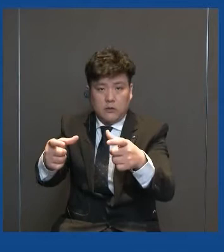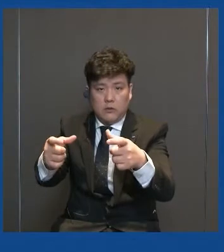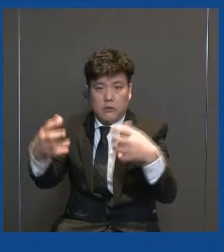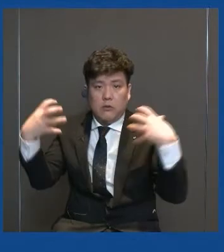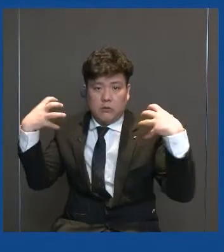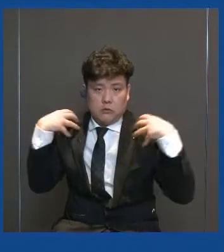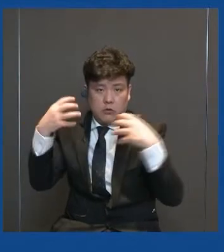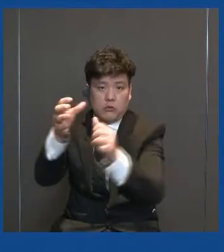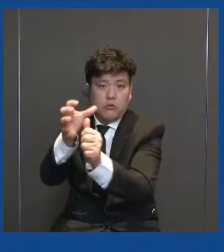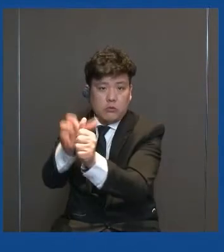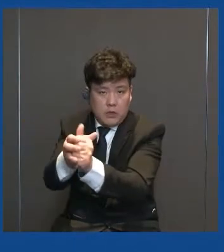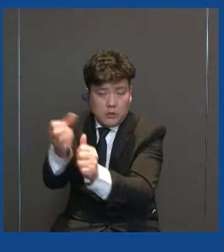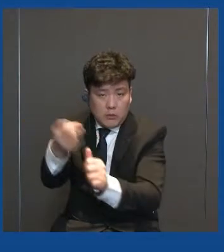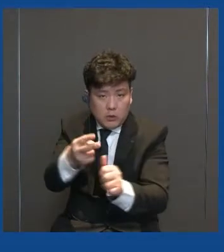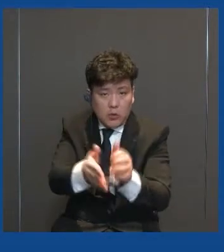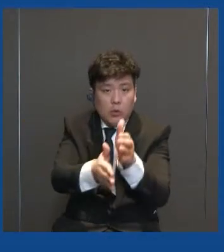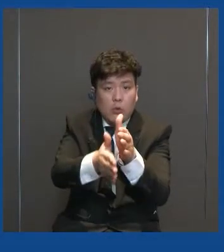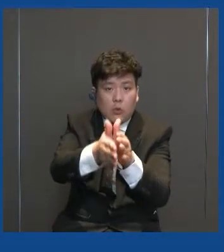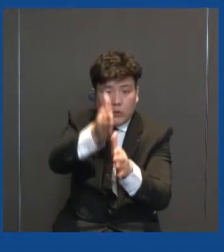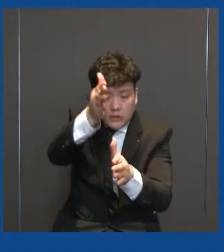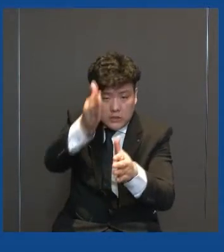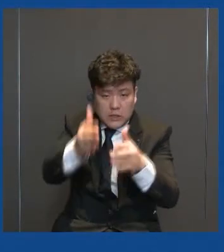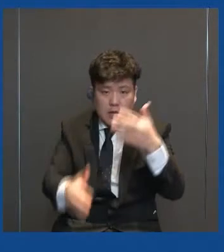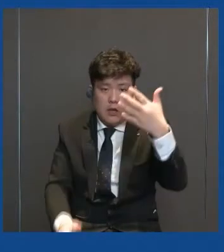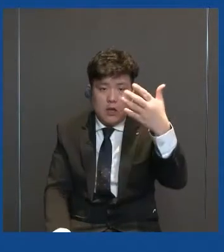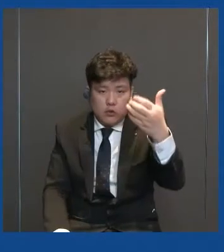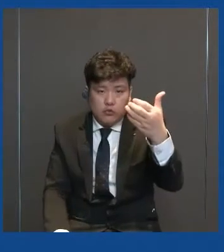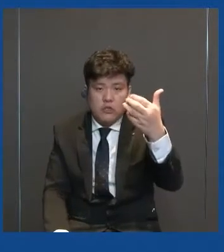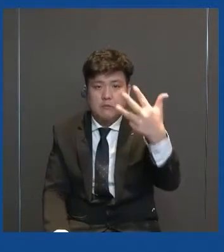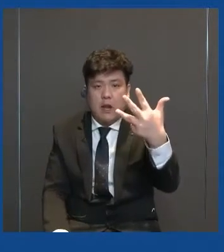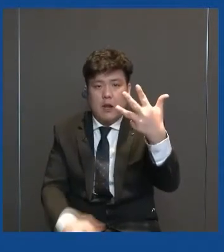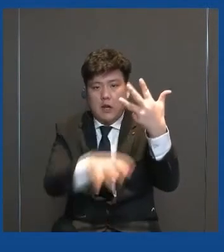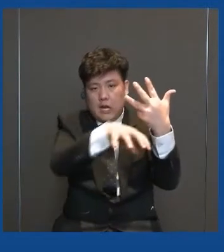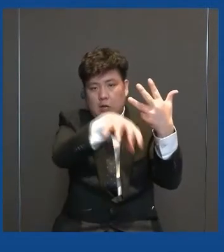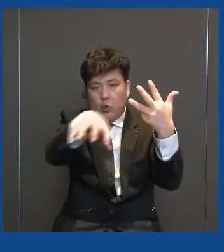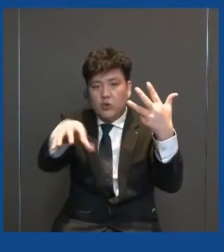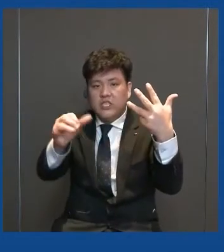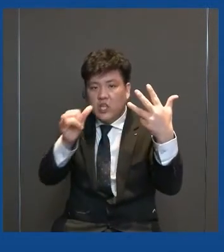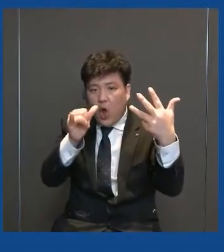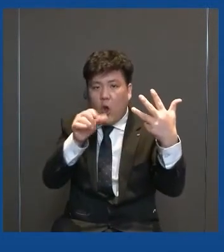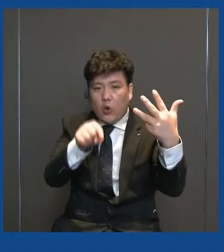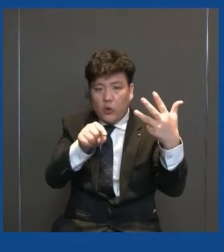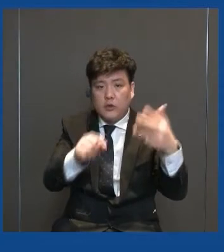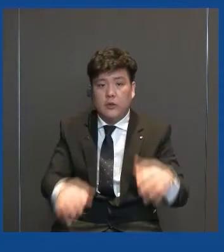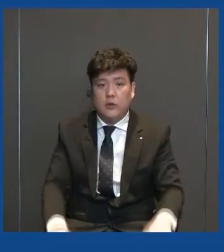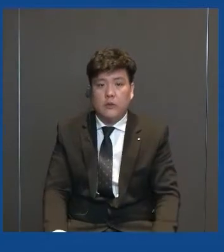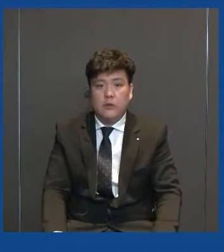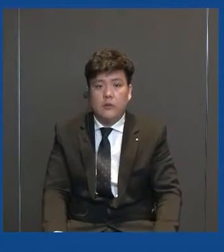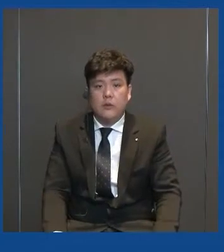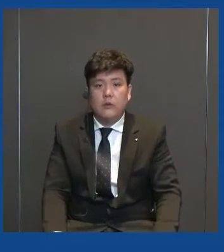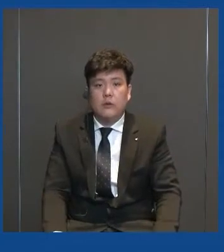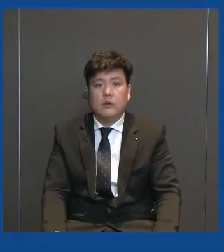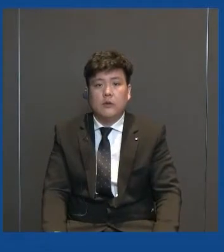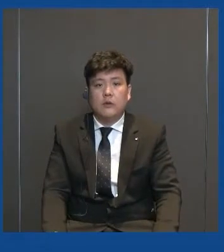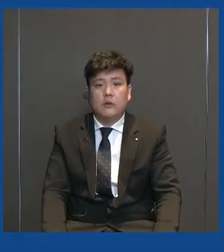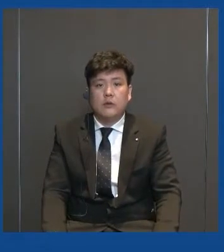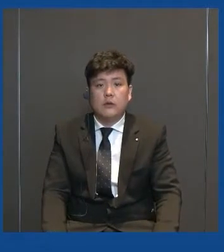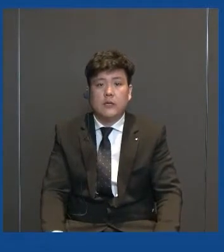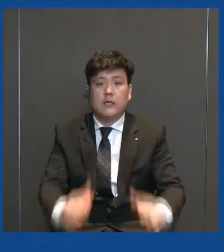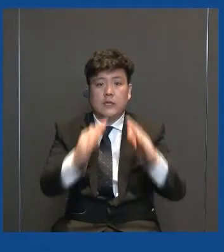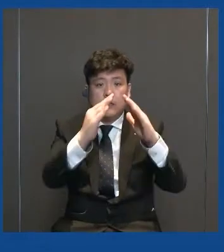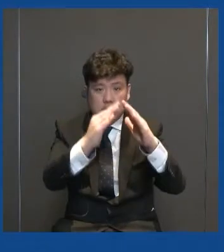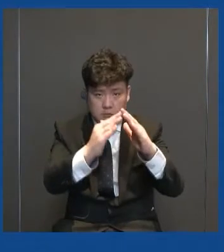for our senior citizens, and they have also been in charge of disease prevention and health